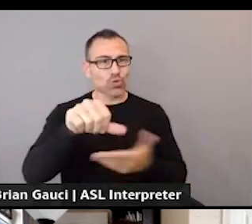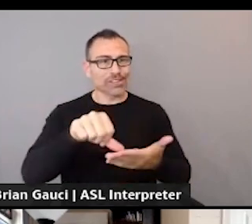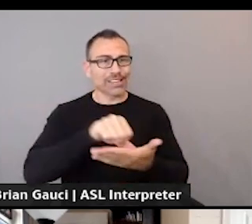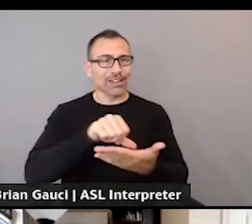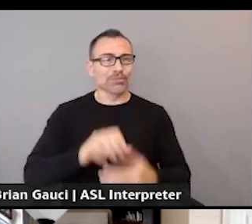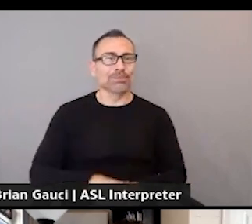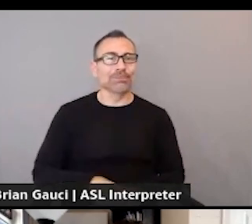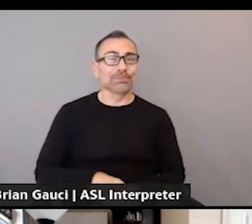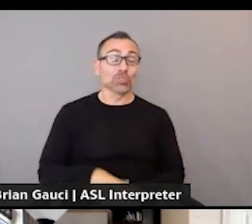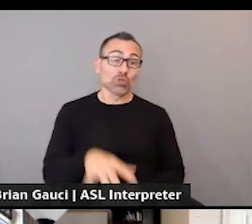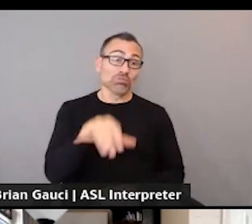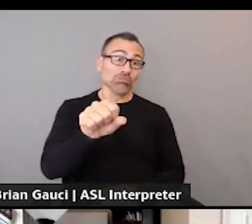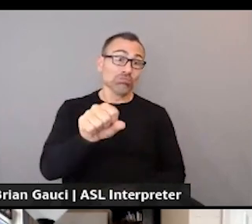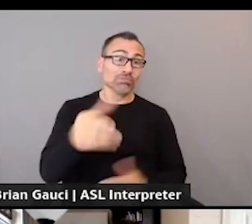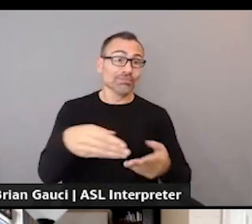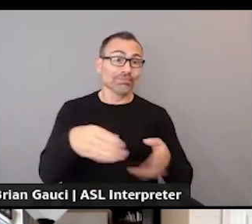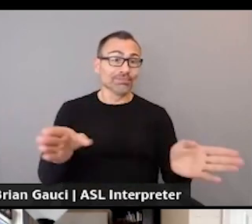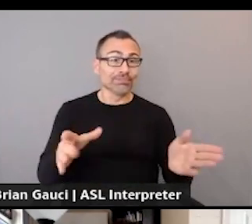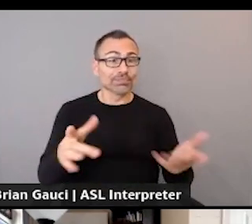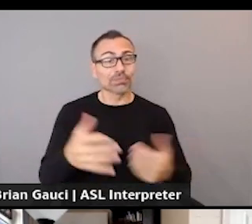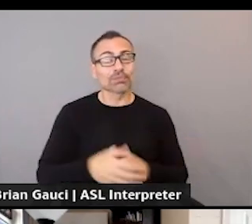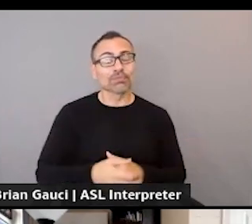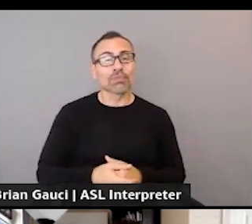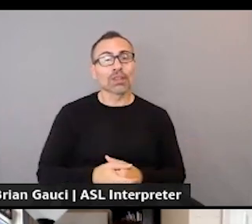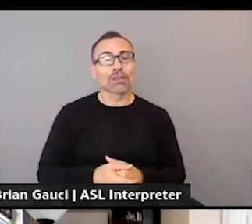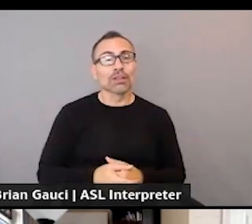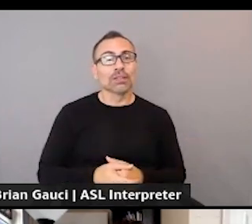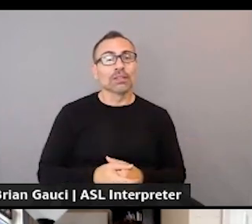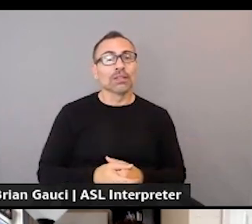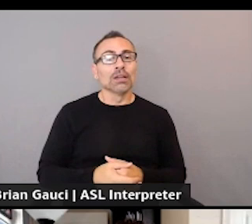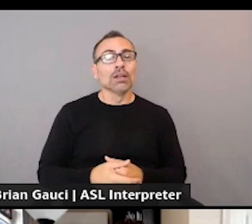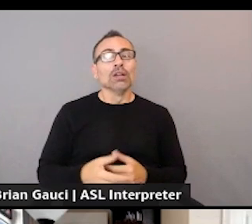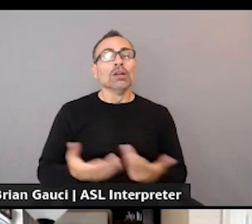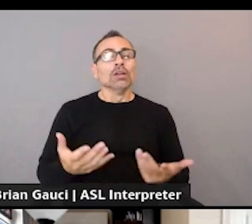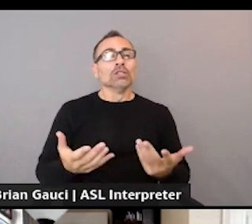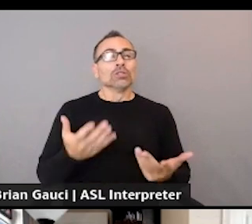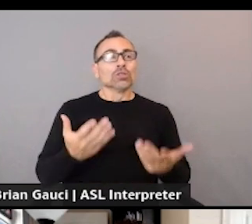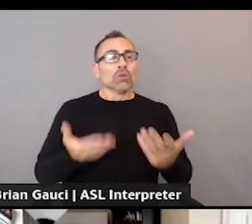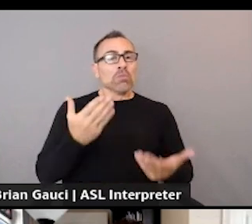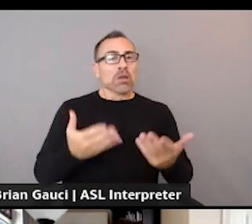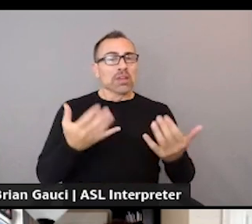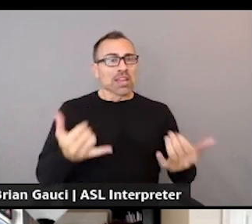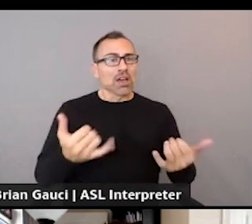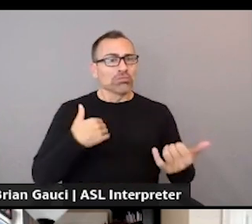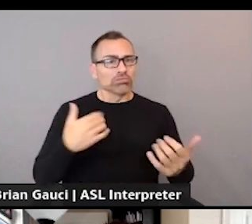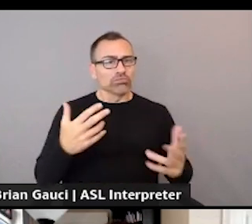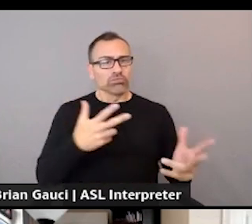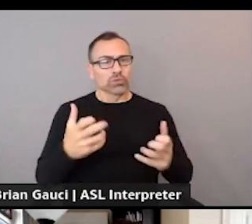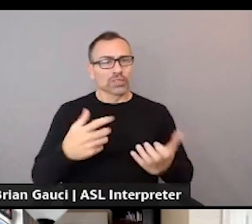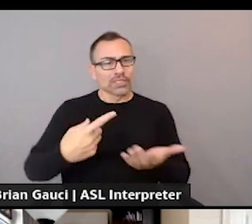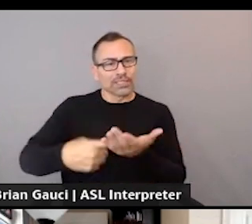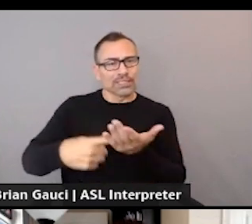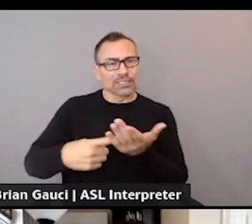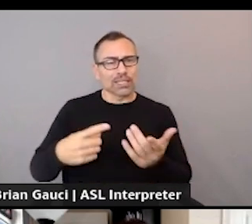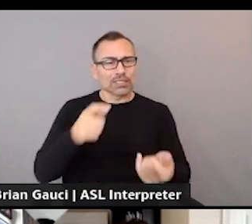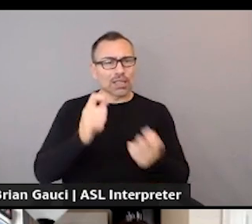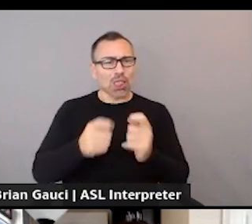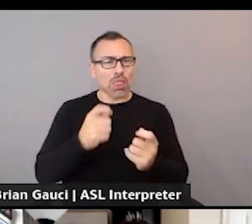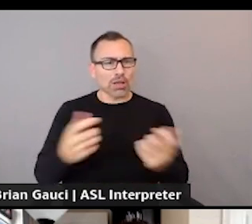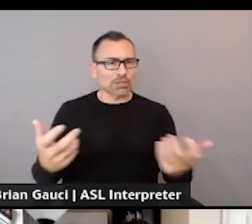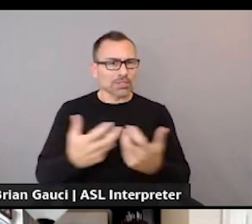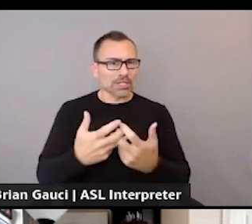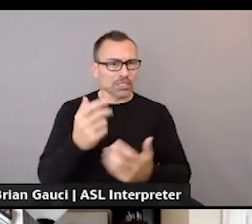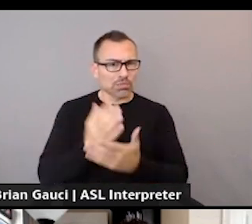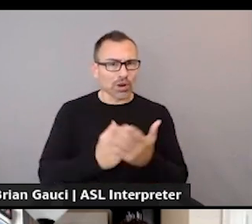All right. So Julian, Spencer, maybe I can quickly talk about the customization piece. You